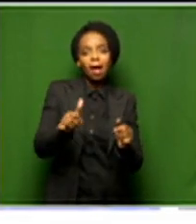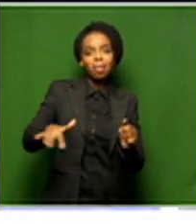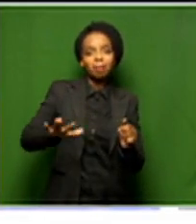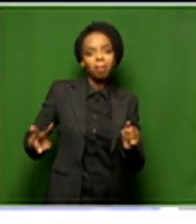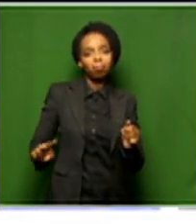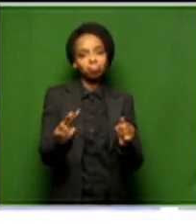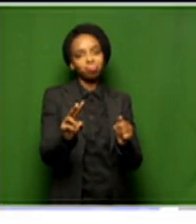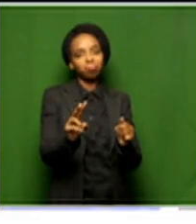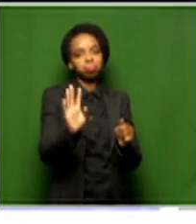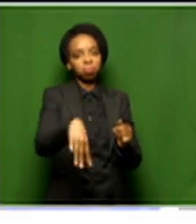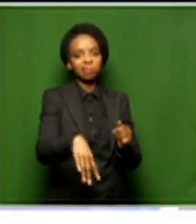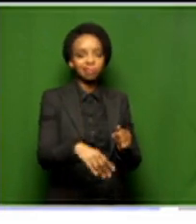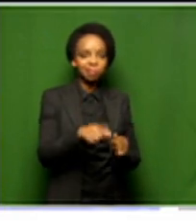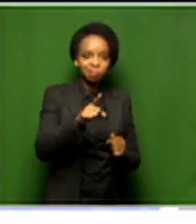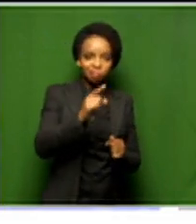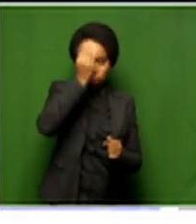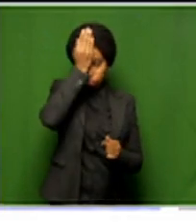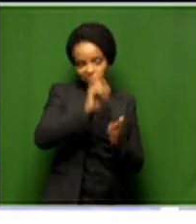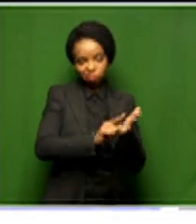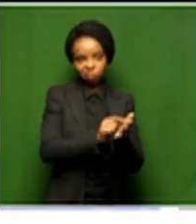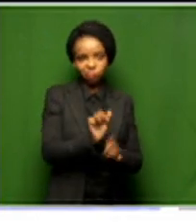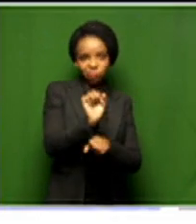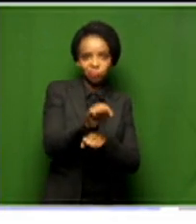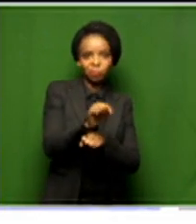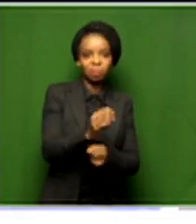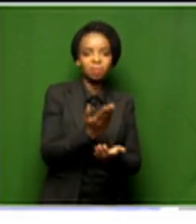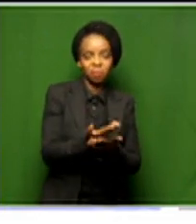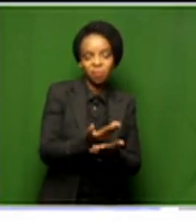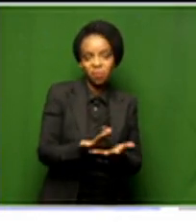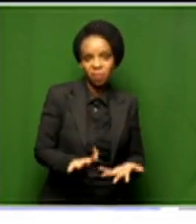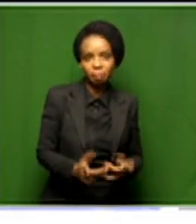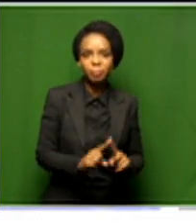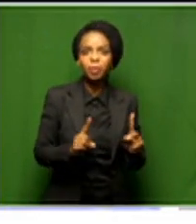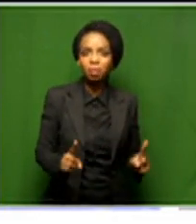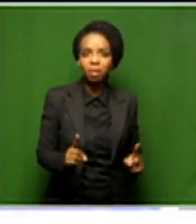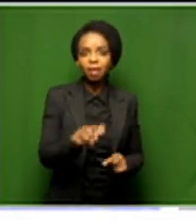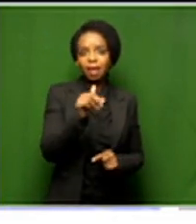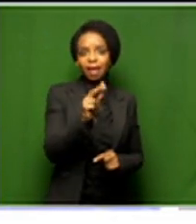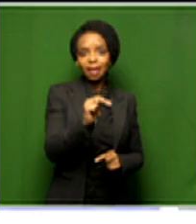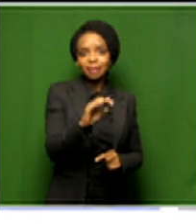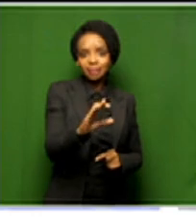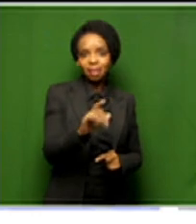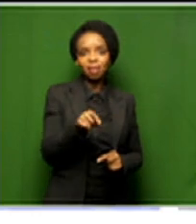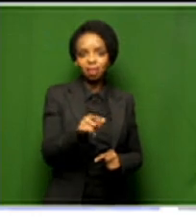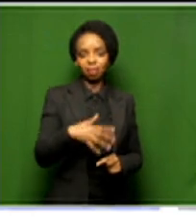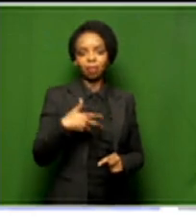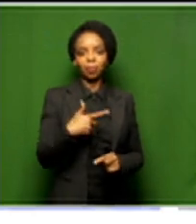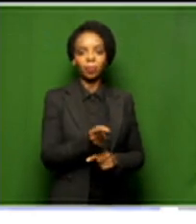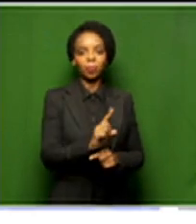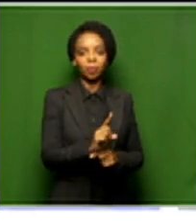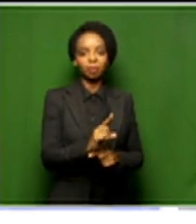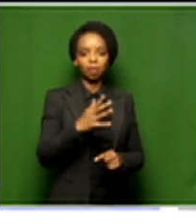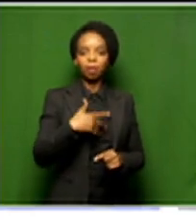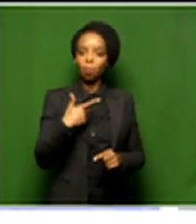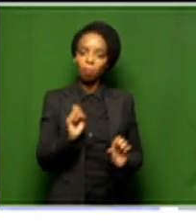is, and this has been the tricky thing for the ANC, but the ANC wanted all hands on deck to